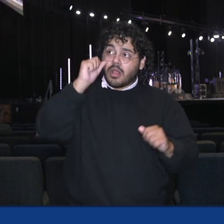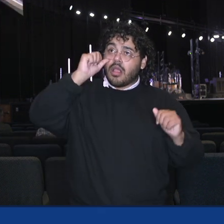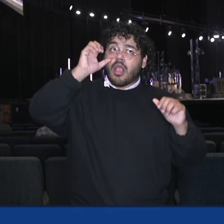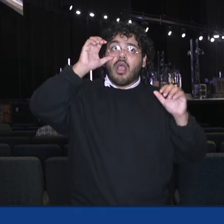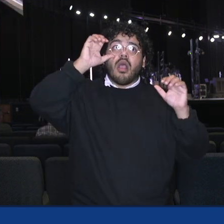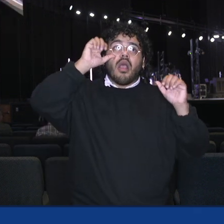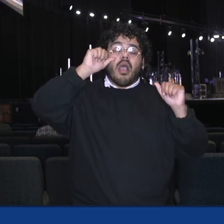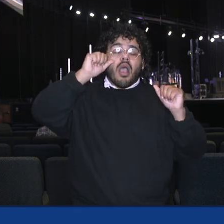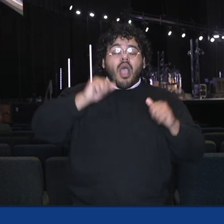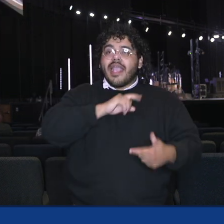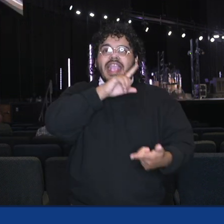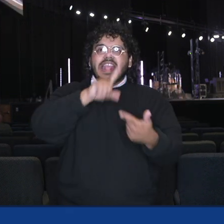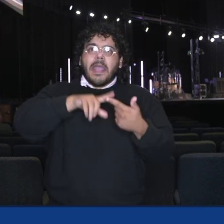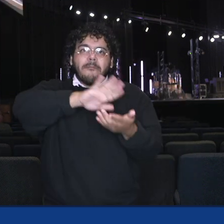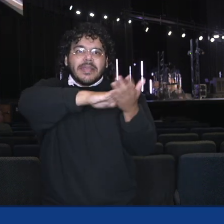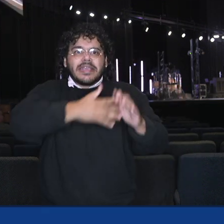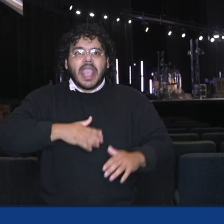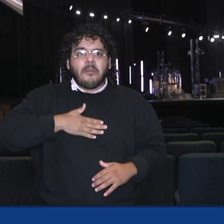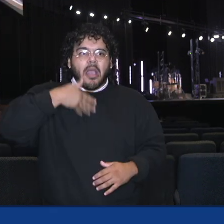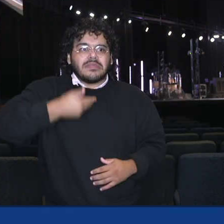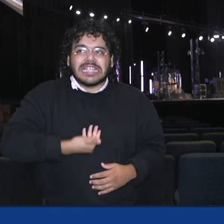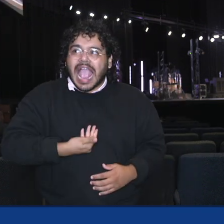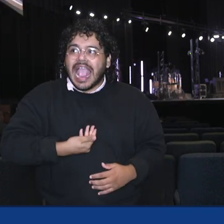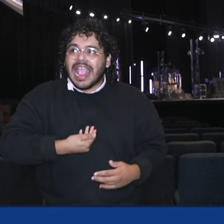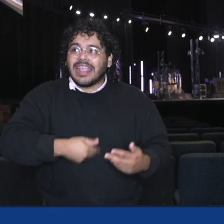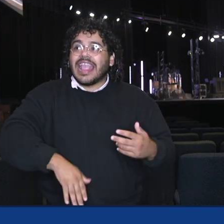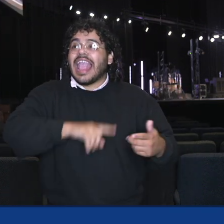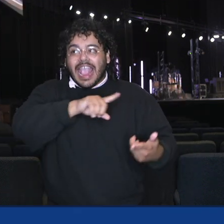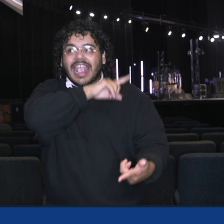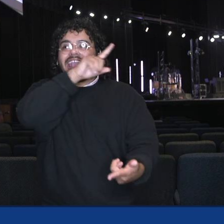upset. And then they decided to ignore.